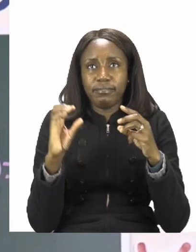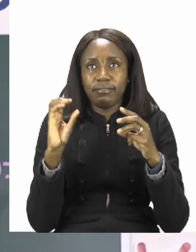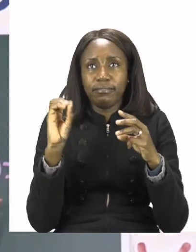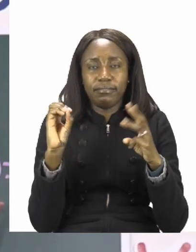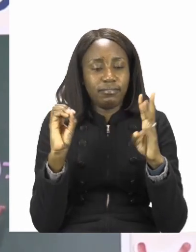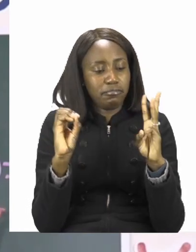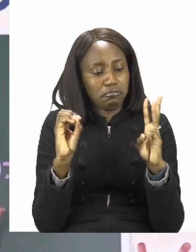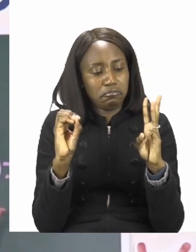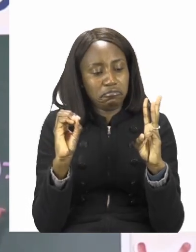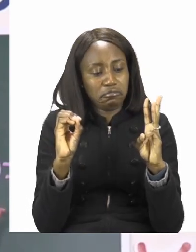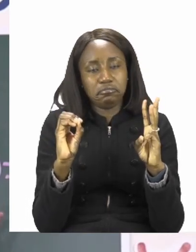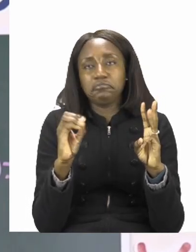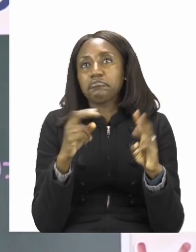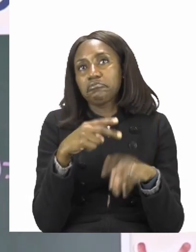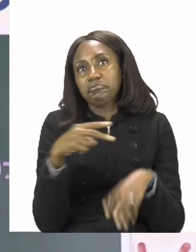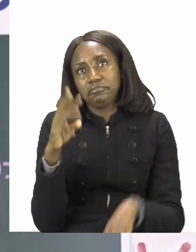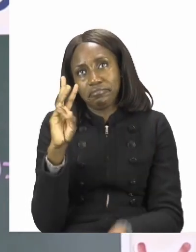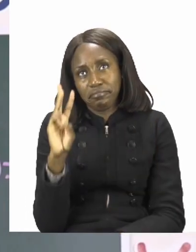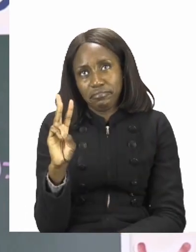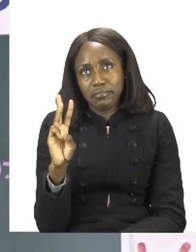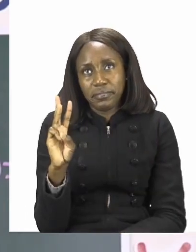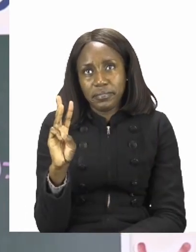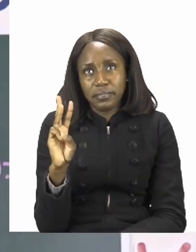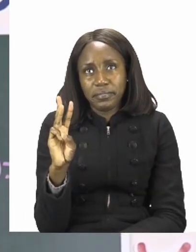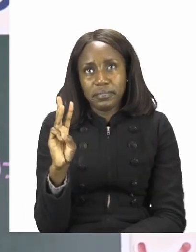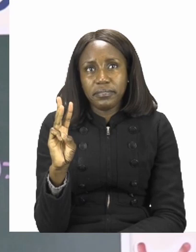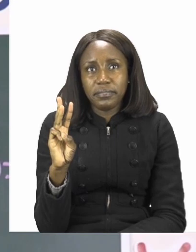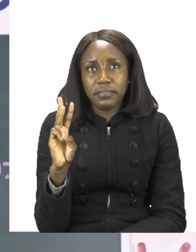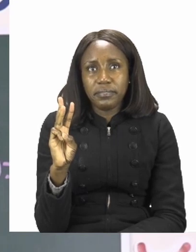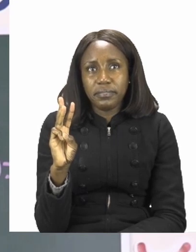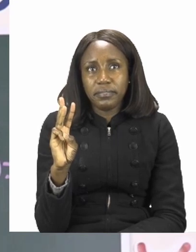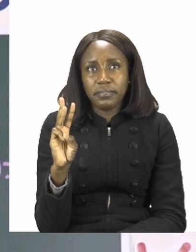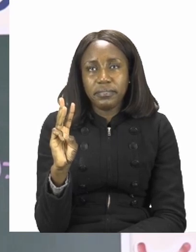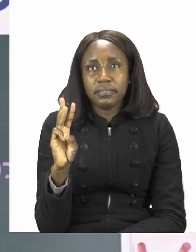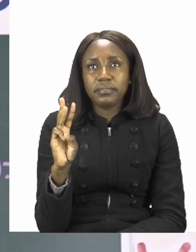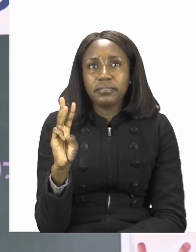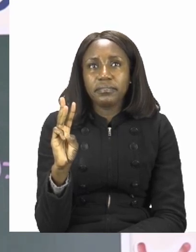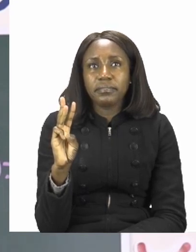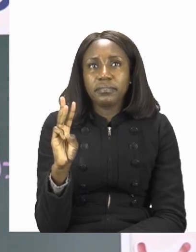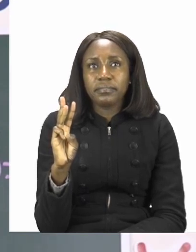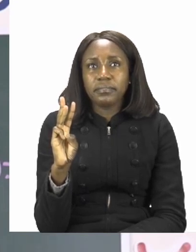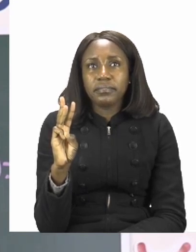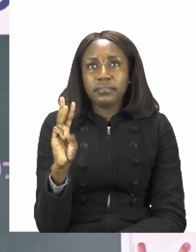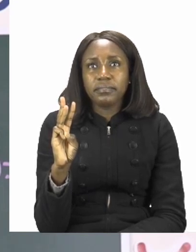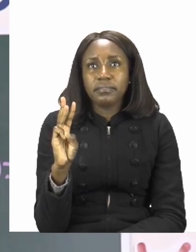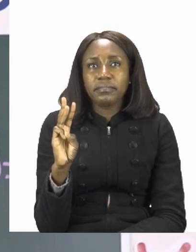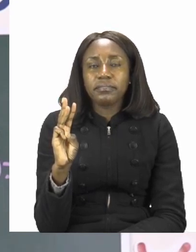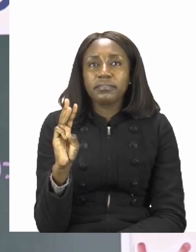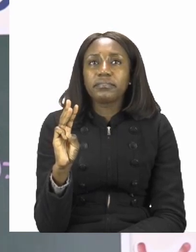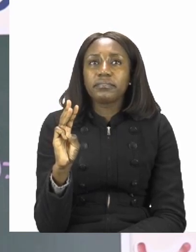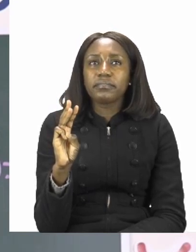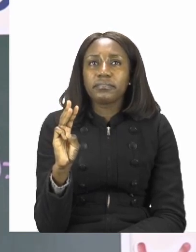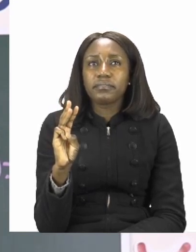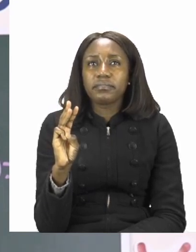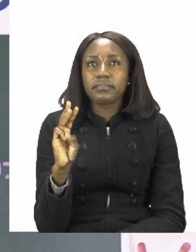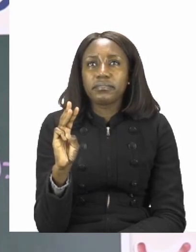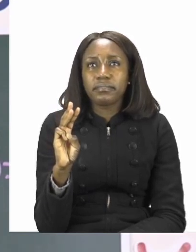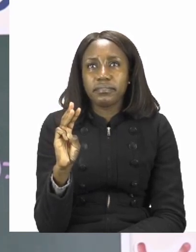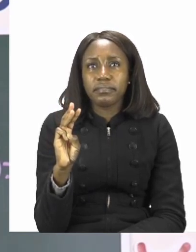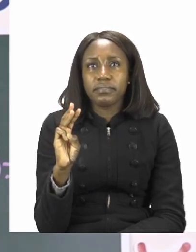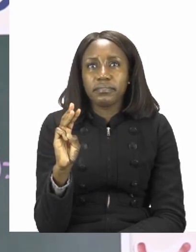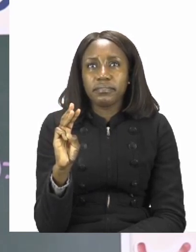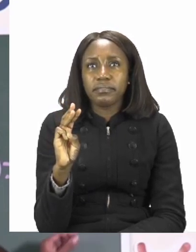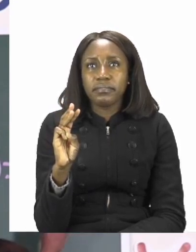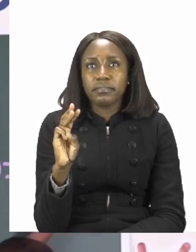plus 0. If I have 3 things and then I add 0, I will still